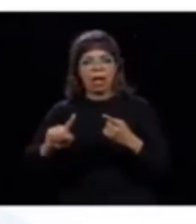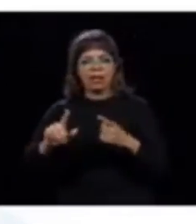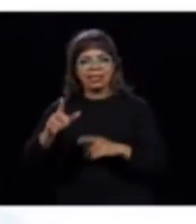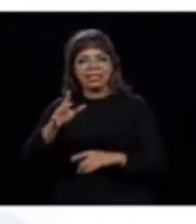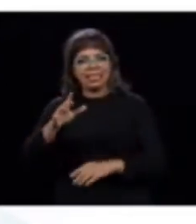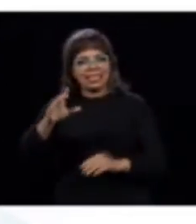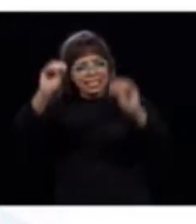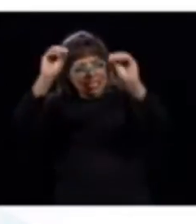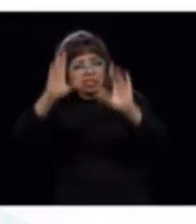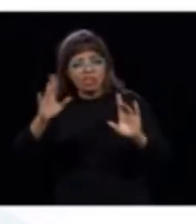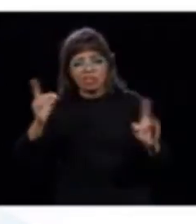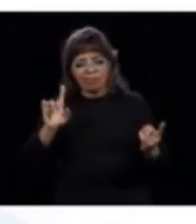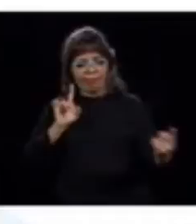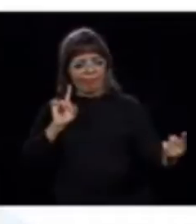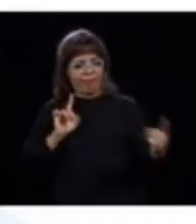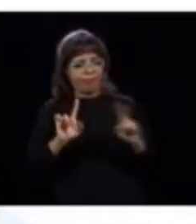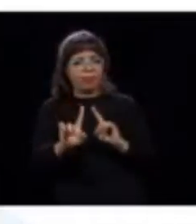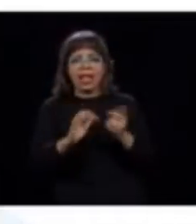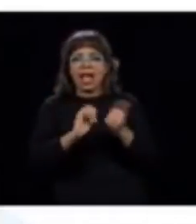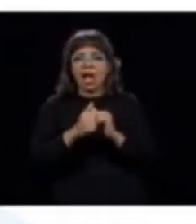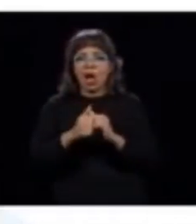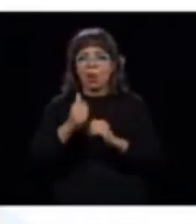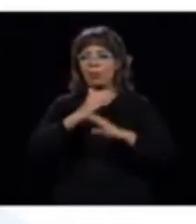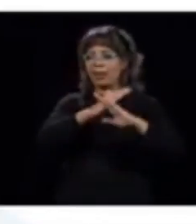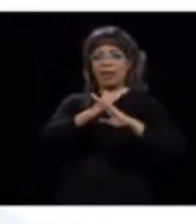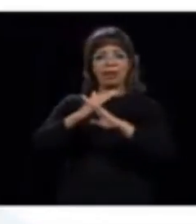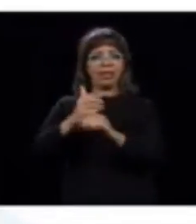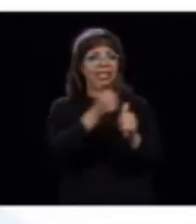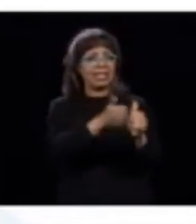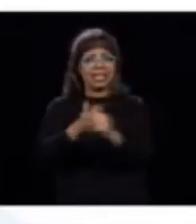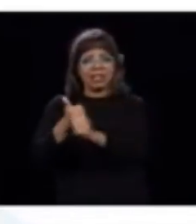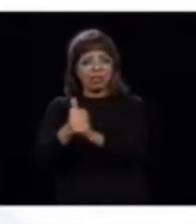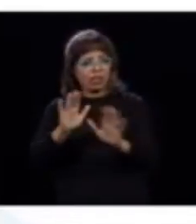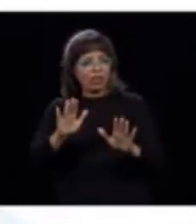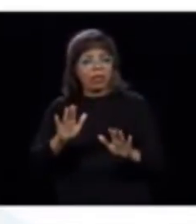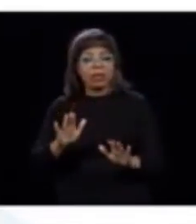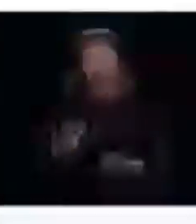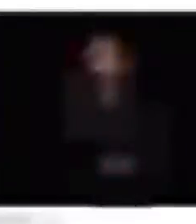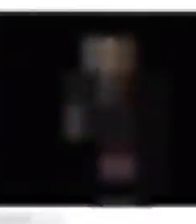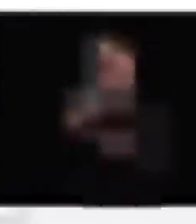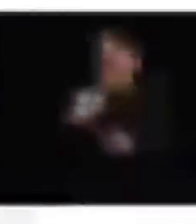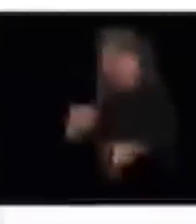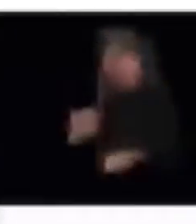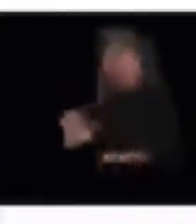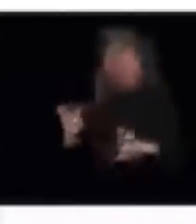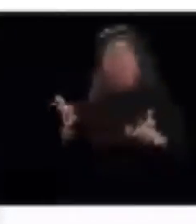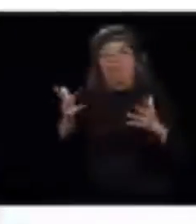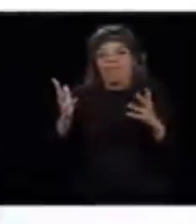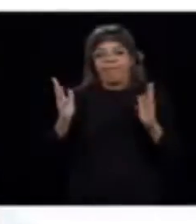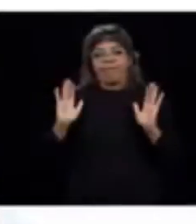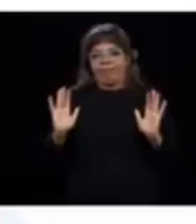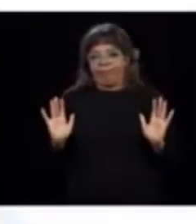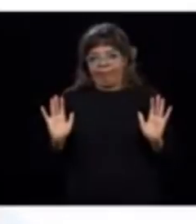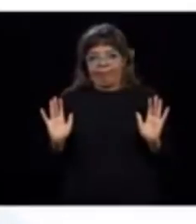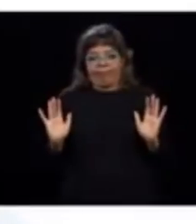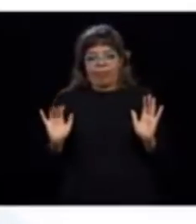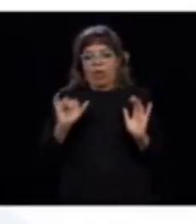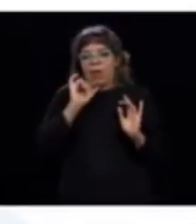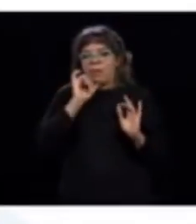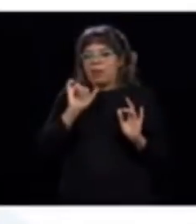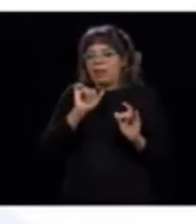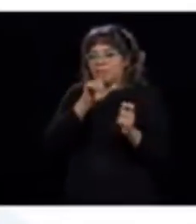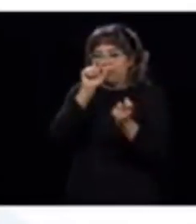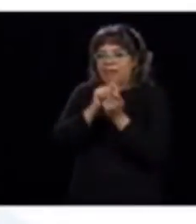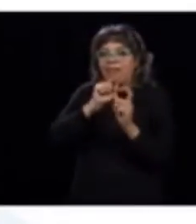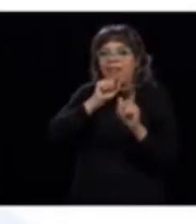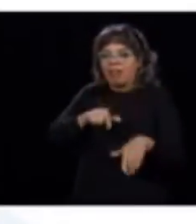teachers from the virus they can get from children? I'm not ready to answer this question but we're looking at different scenarios